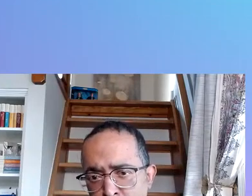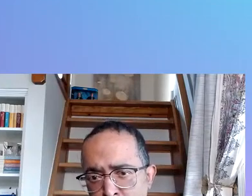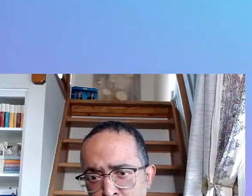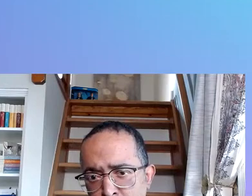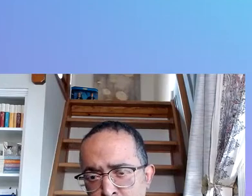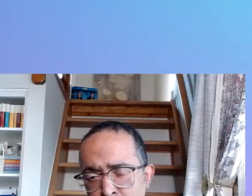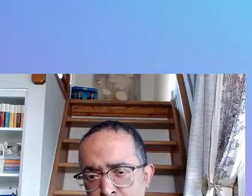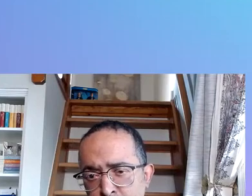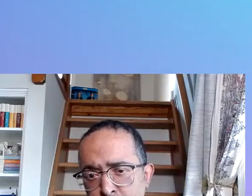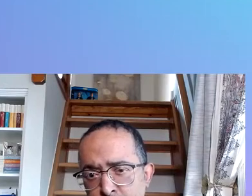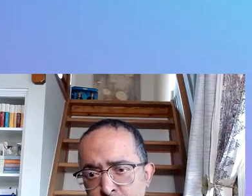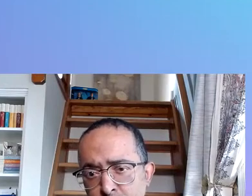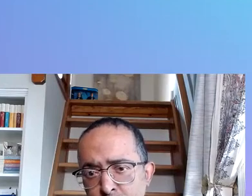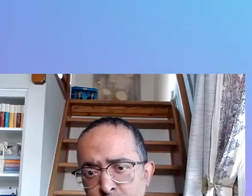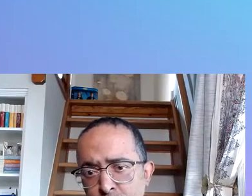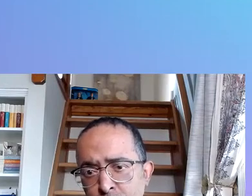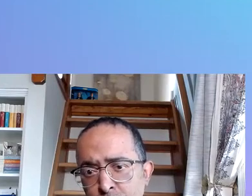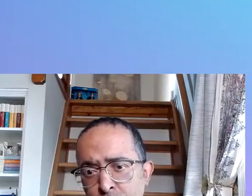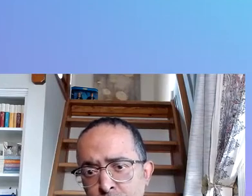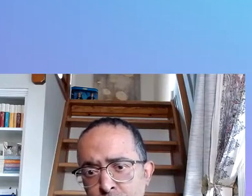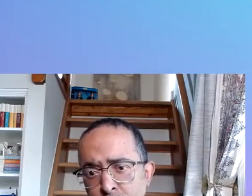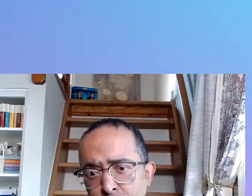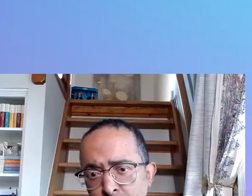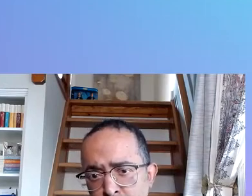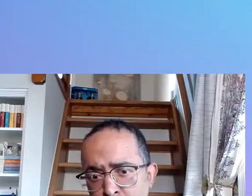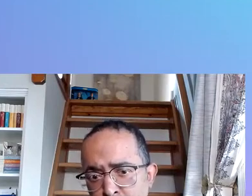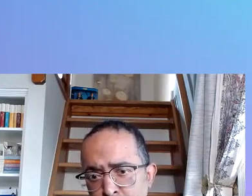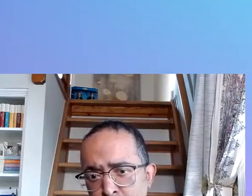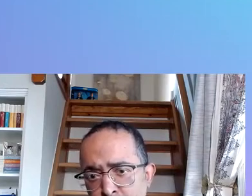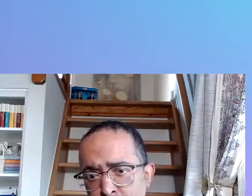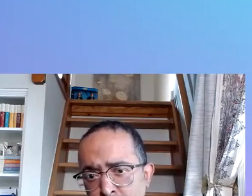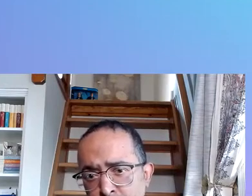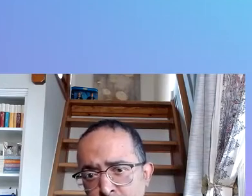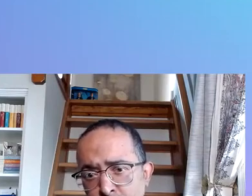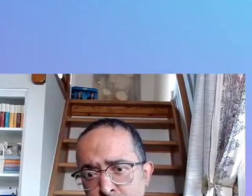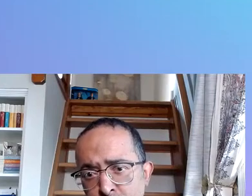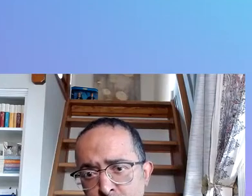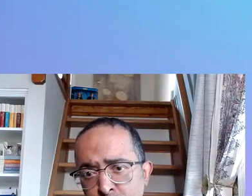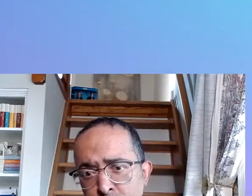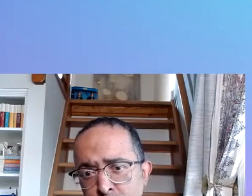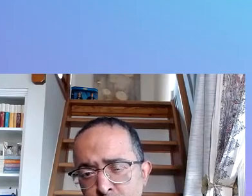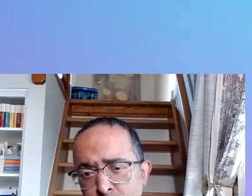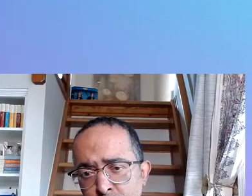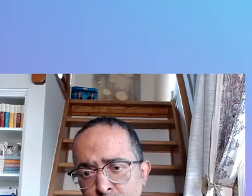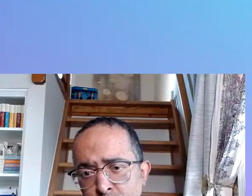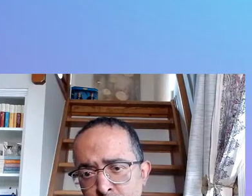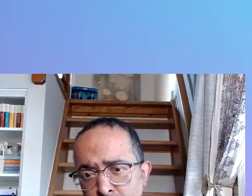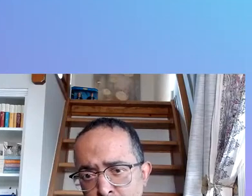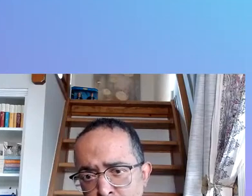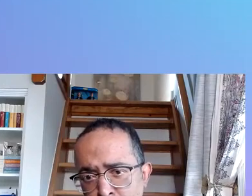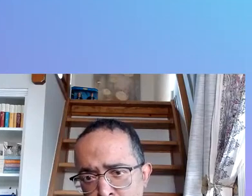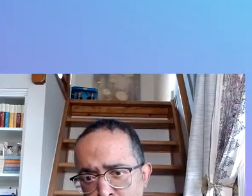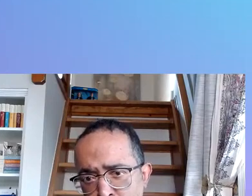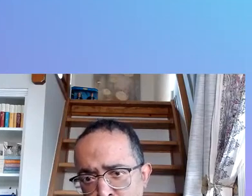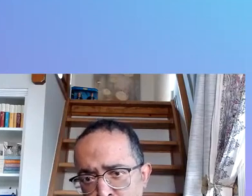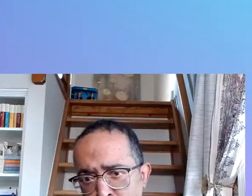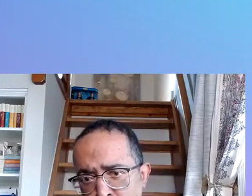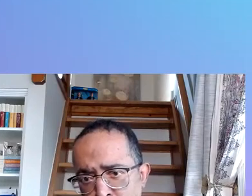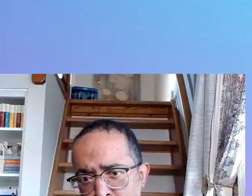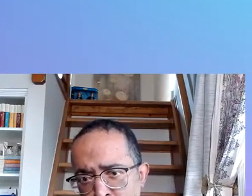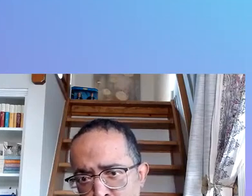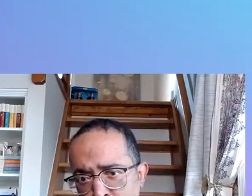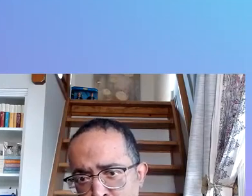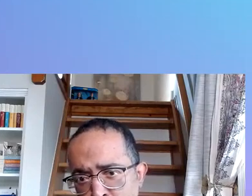Love that. All right. So one other question here. How do you get the metrics to show the